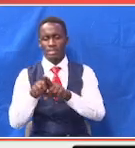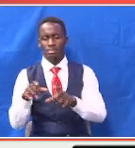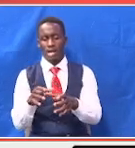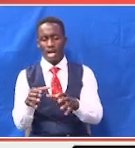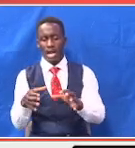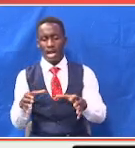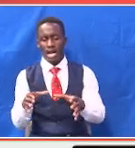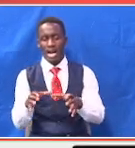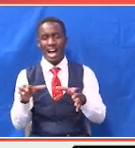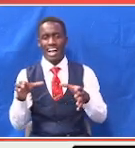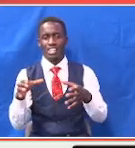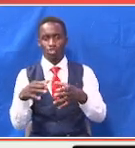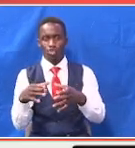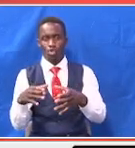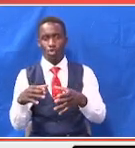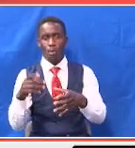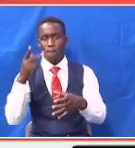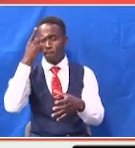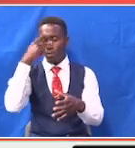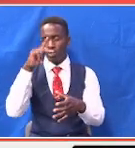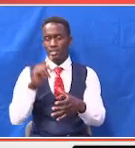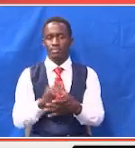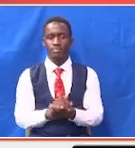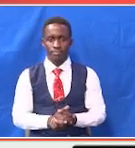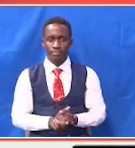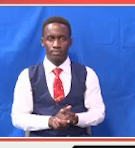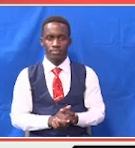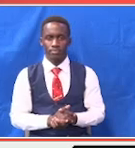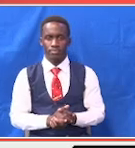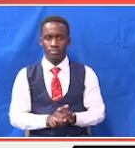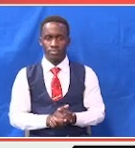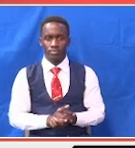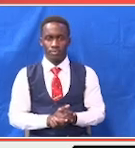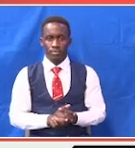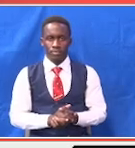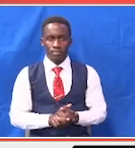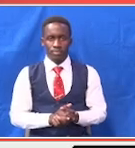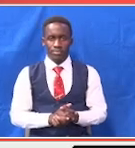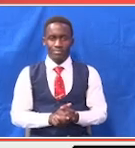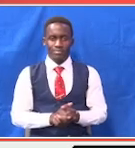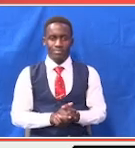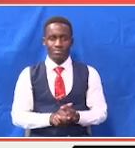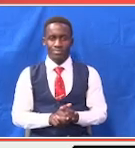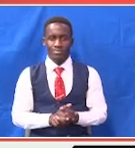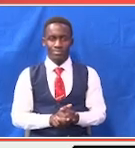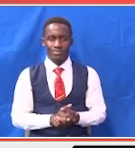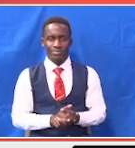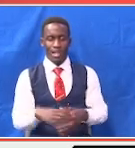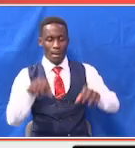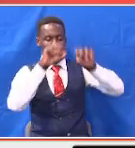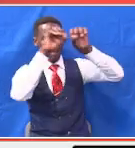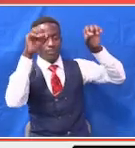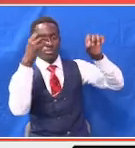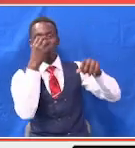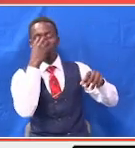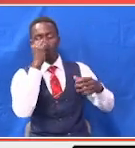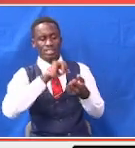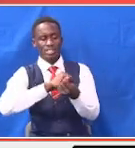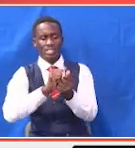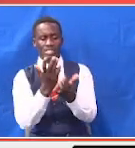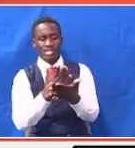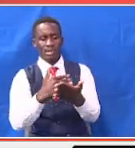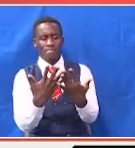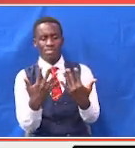policy. The Ruto has changed some things, you know, so